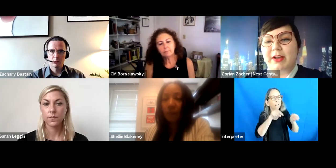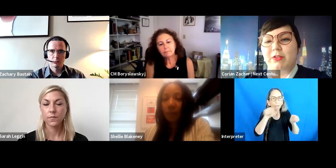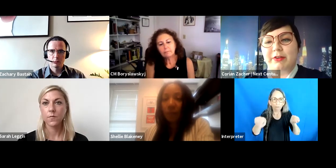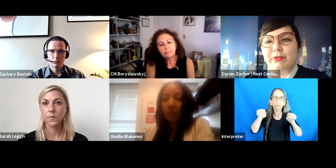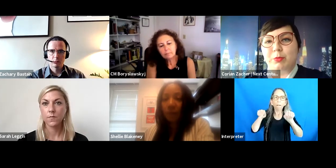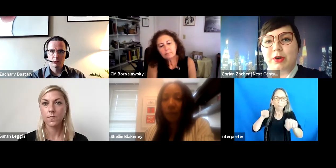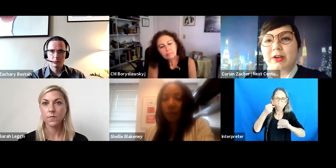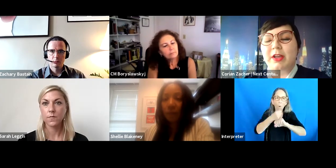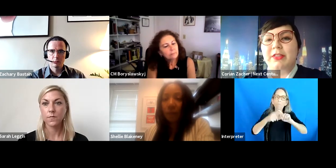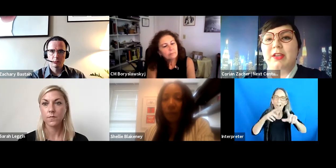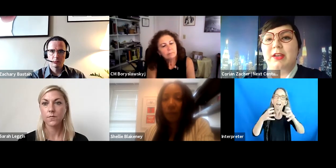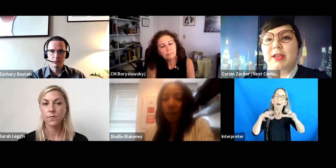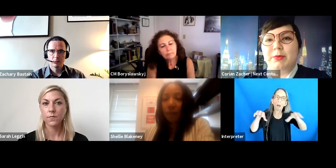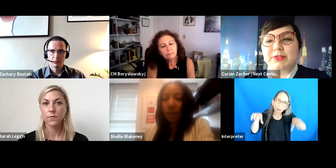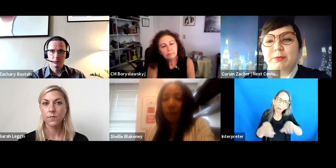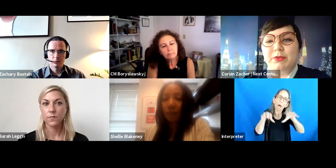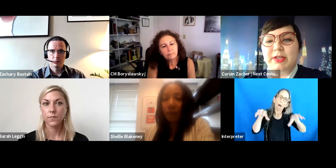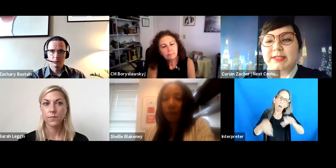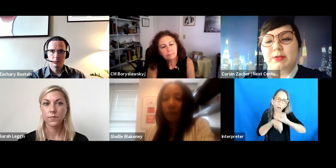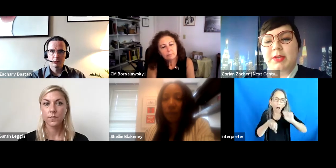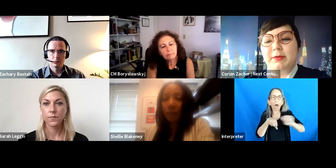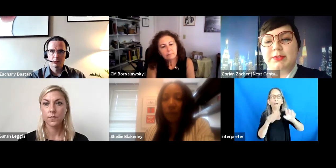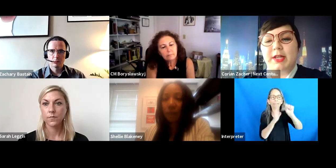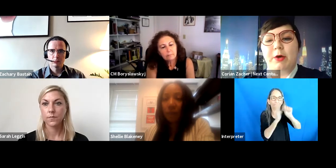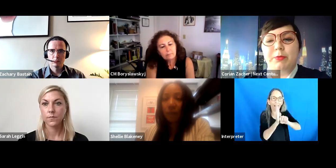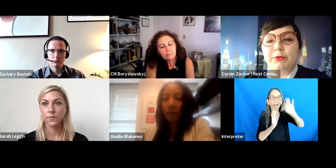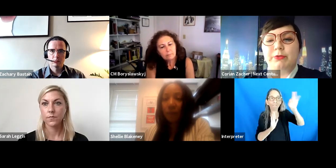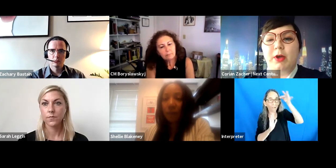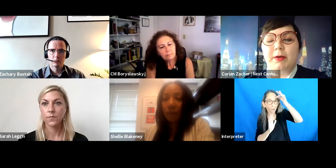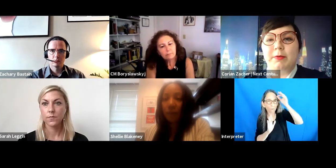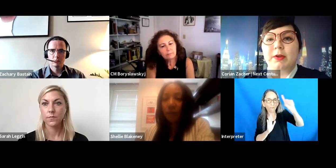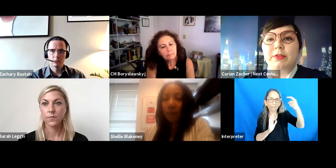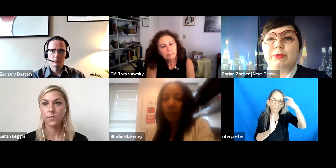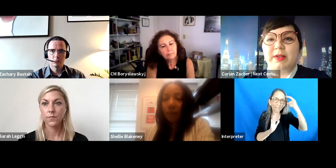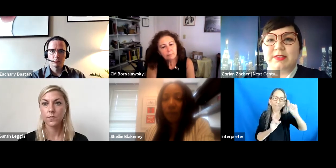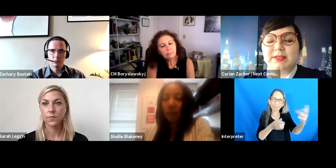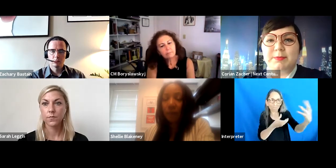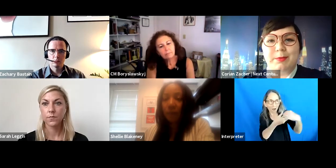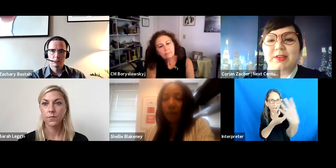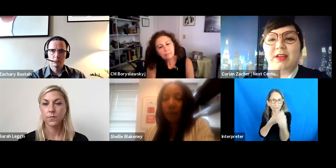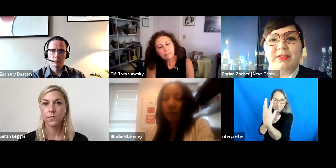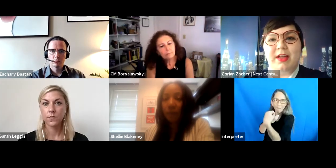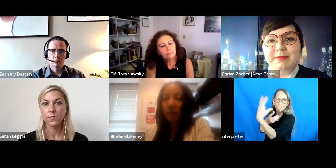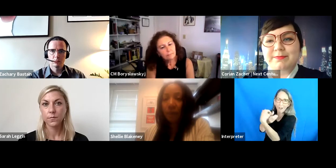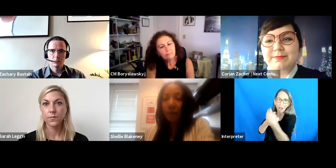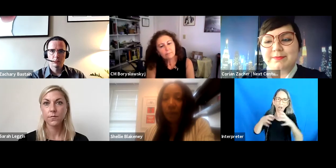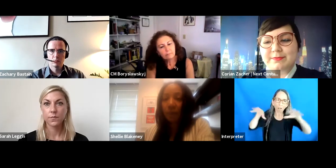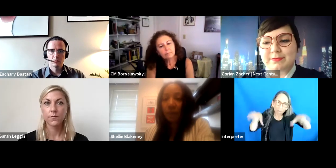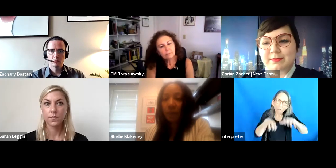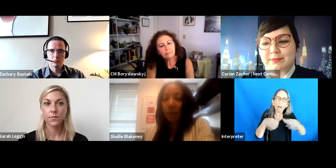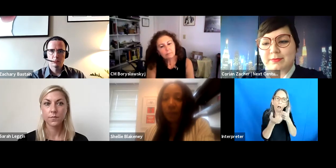really provide a lot of support that enables communities to be able to help those residents be able to get